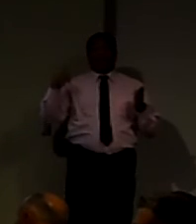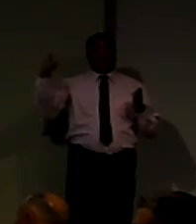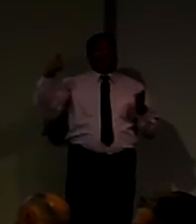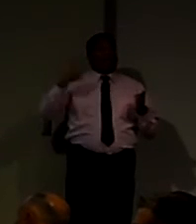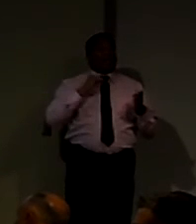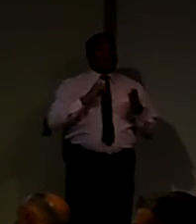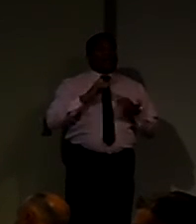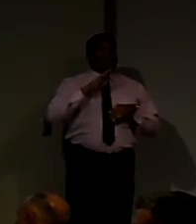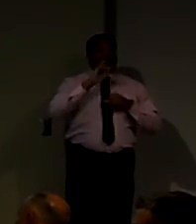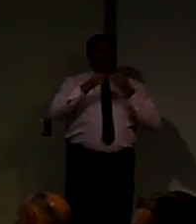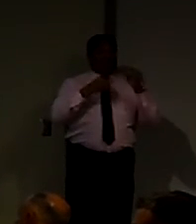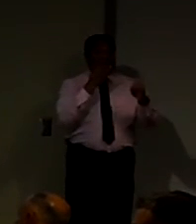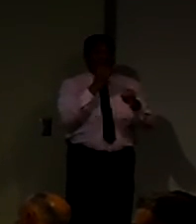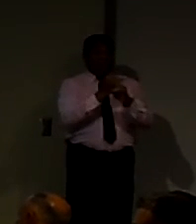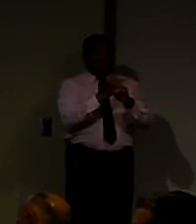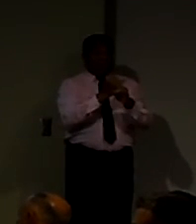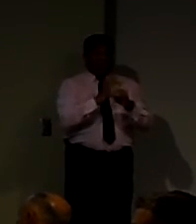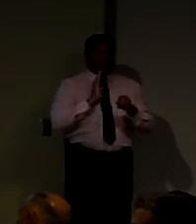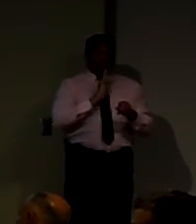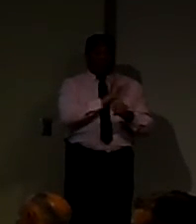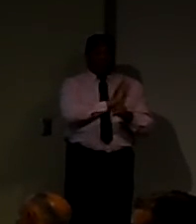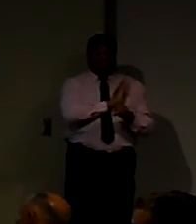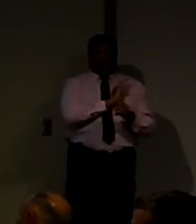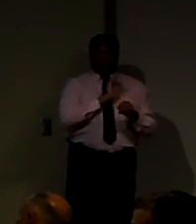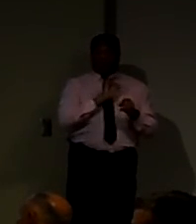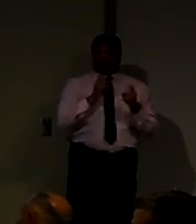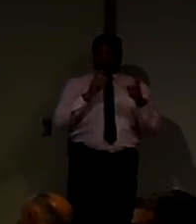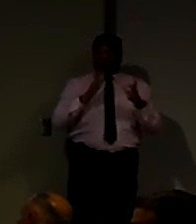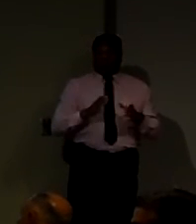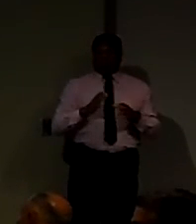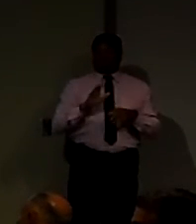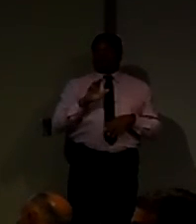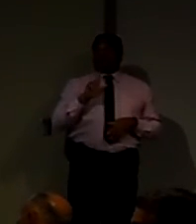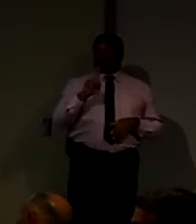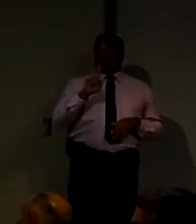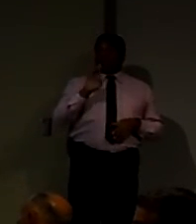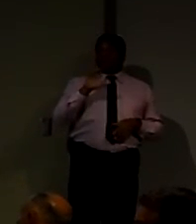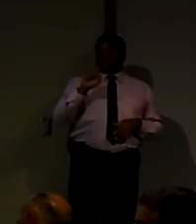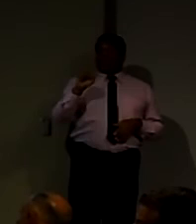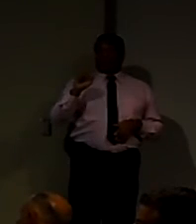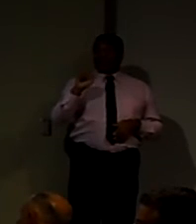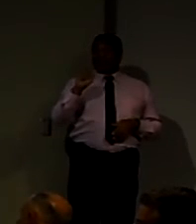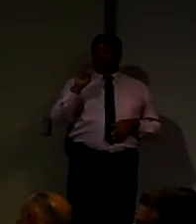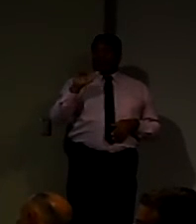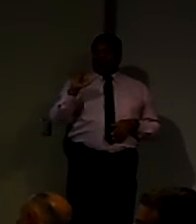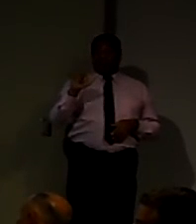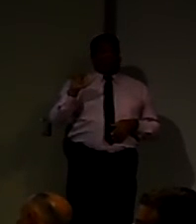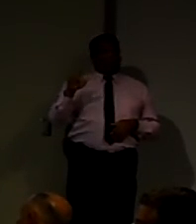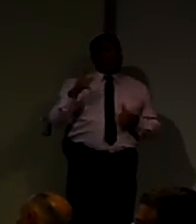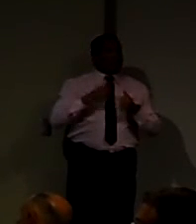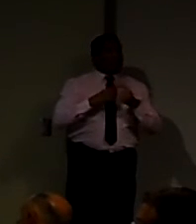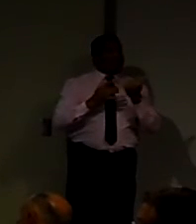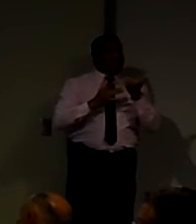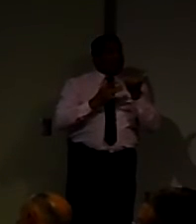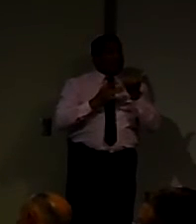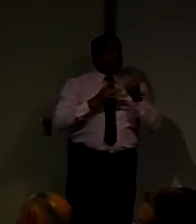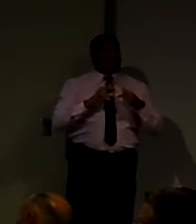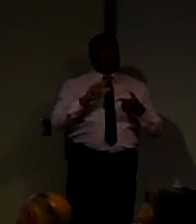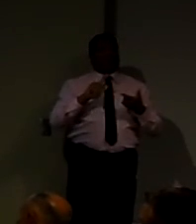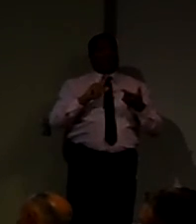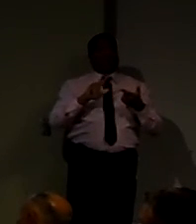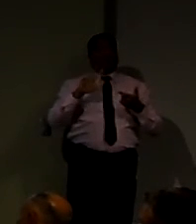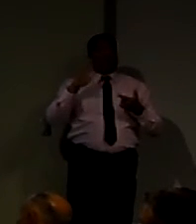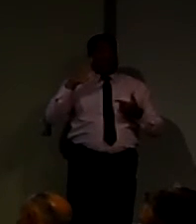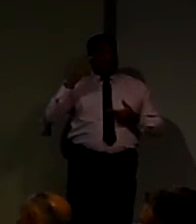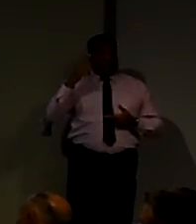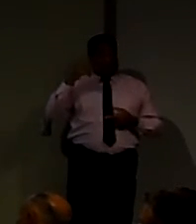Shannon is on the international board of directors for One Bus Away, which is how we've been first in so many of these technologies. We were the third property in the